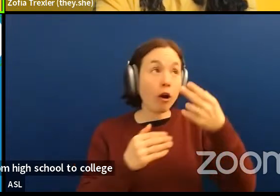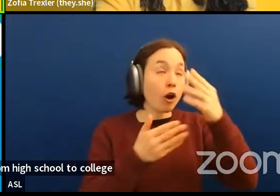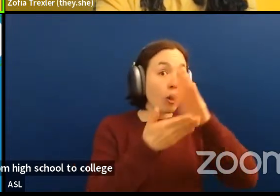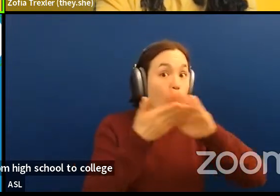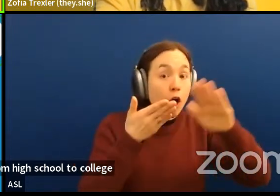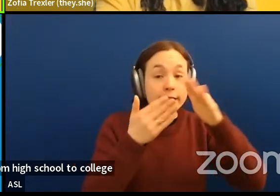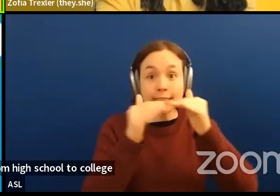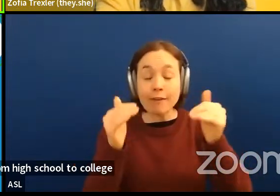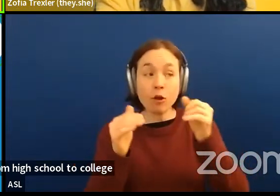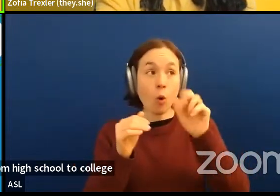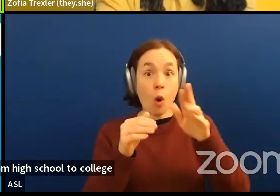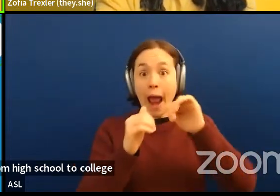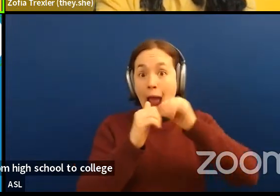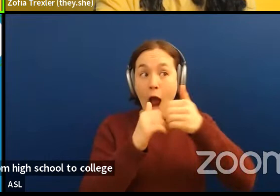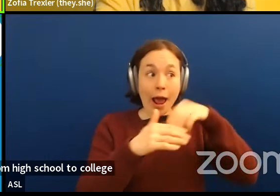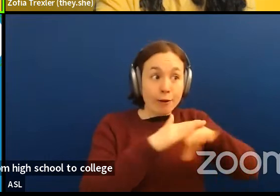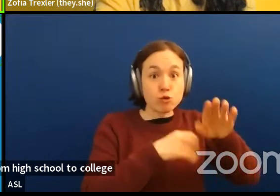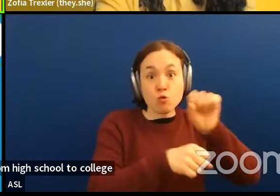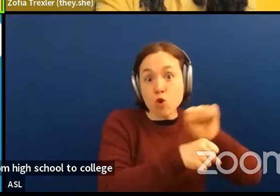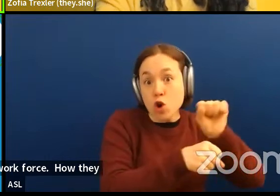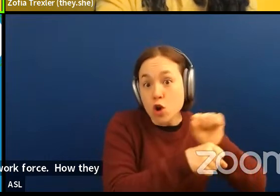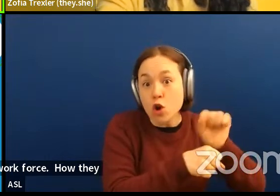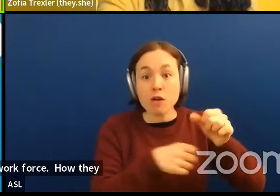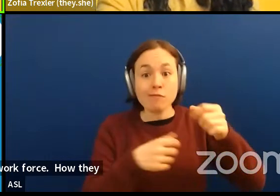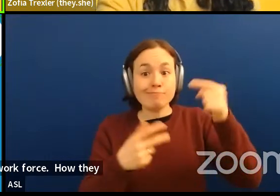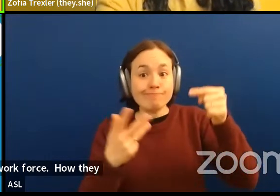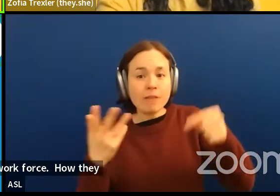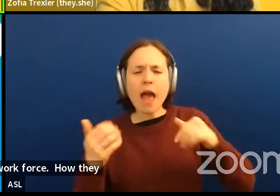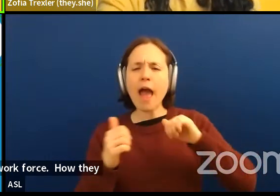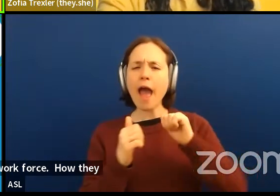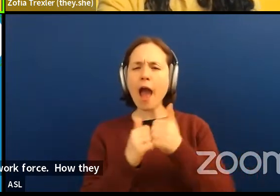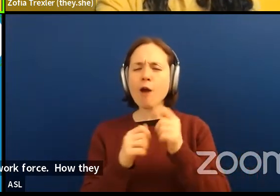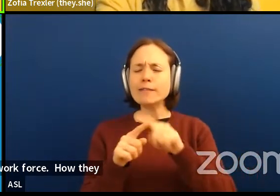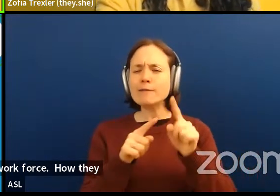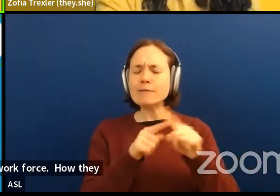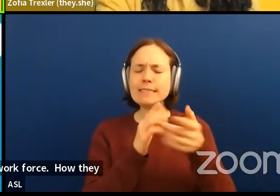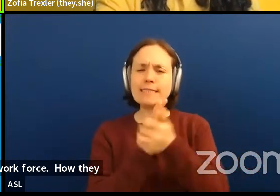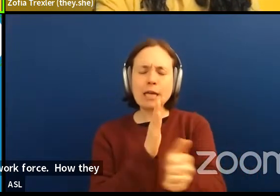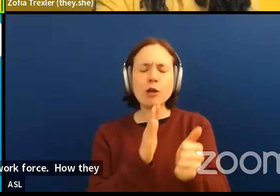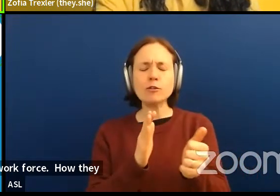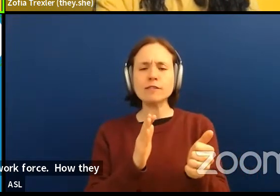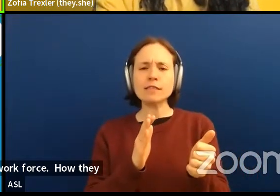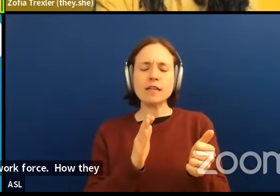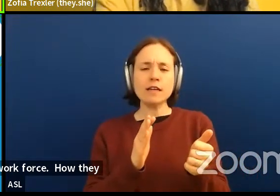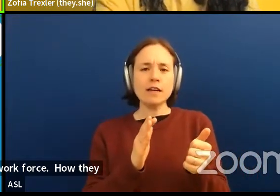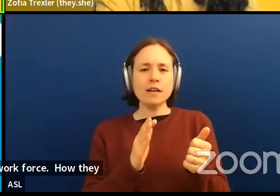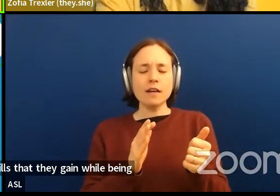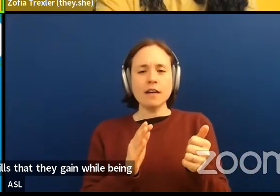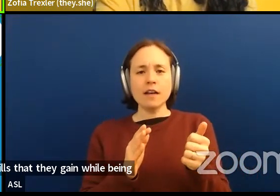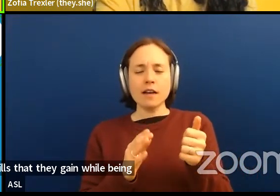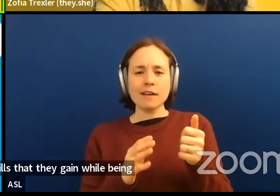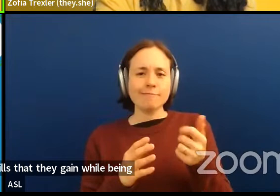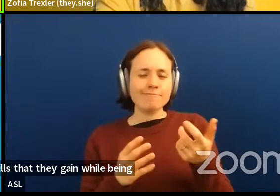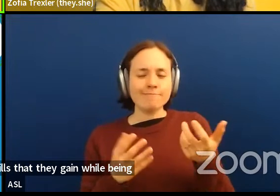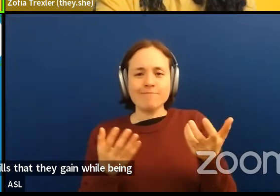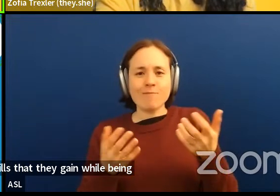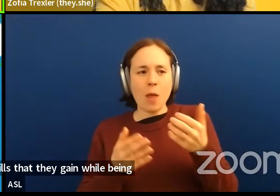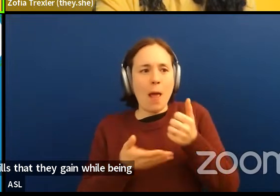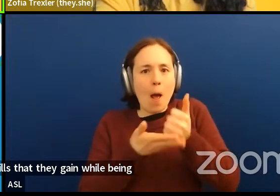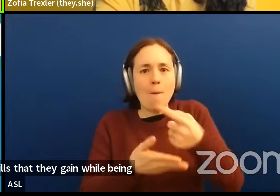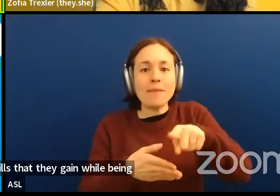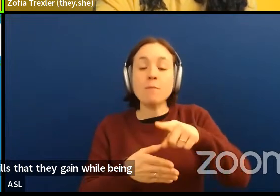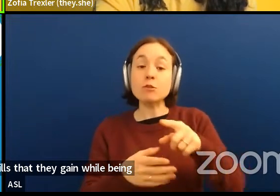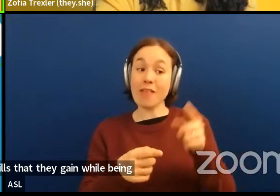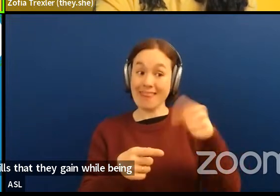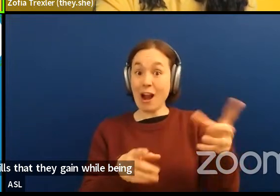workforce, how they could utilize a lot of these skills that they gain while being part of Yo within individual